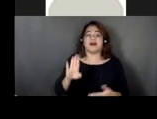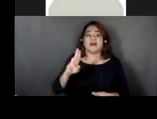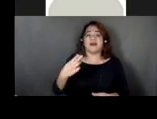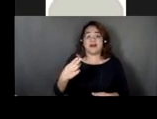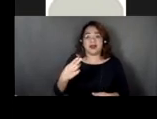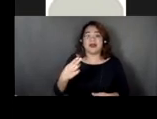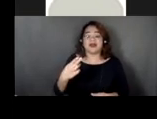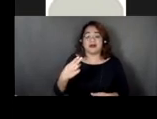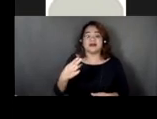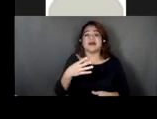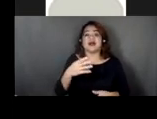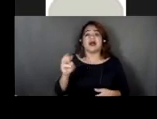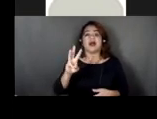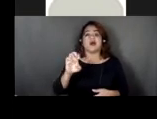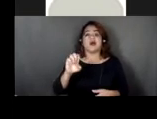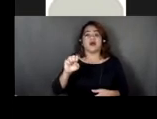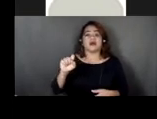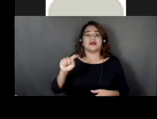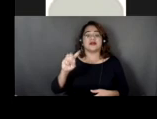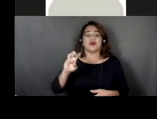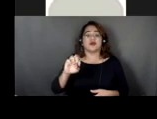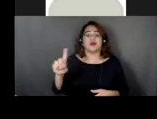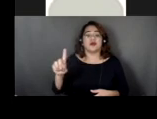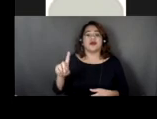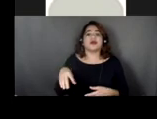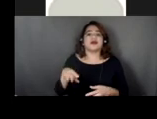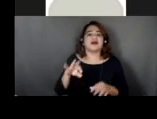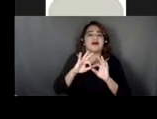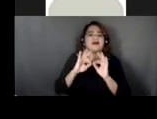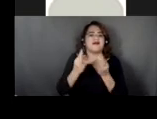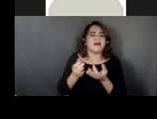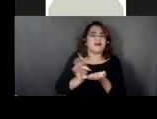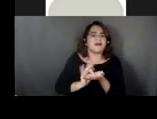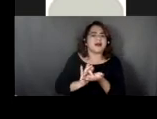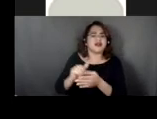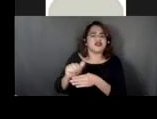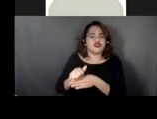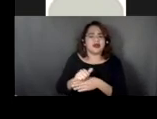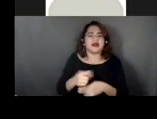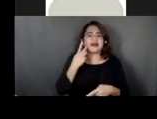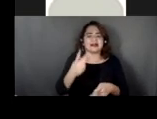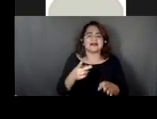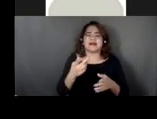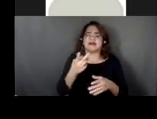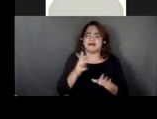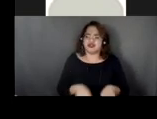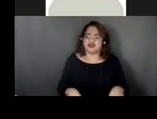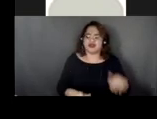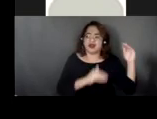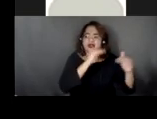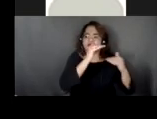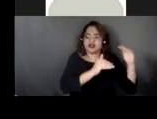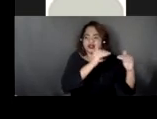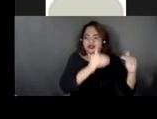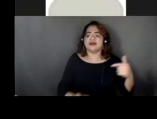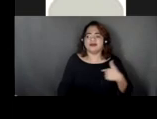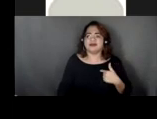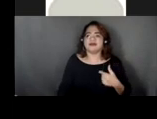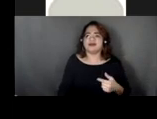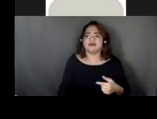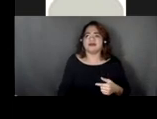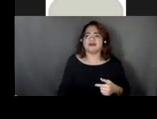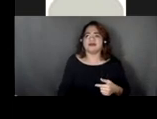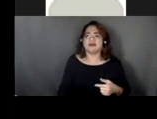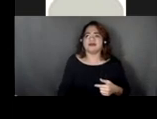Westwood. I'm family medicine trained, so I see both children and adults. And I do gender affirming